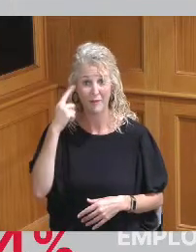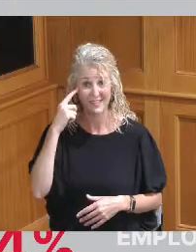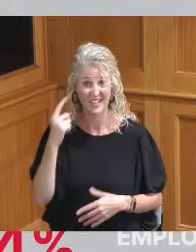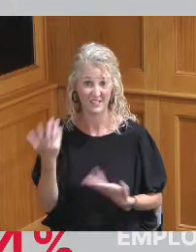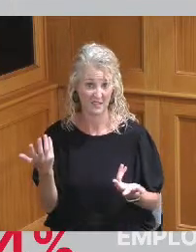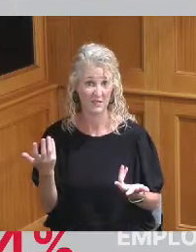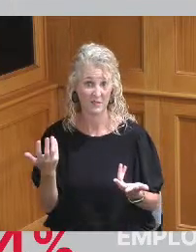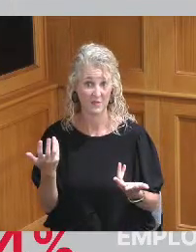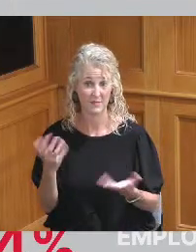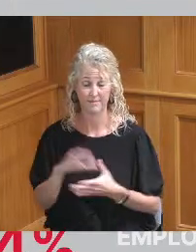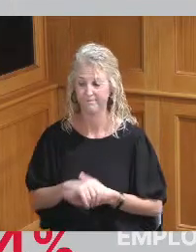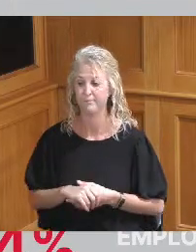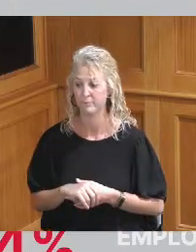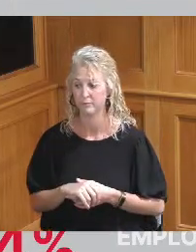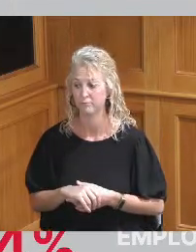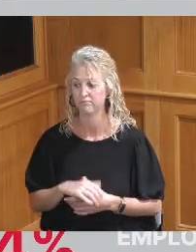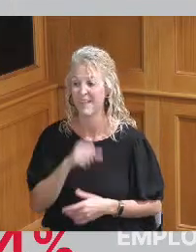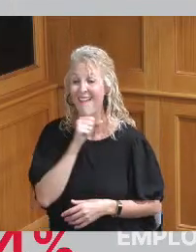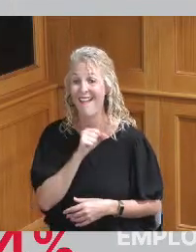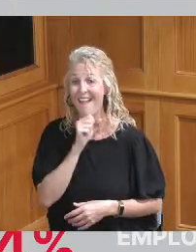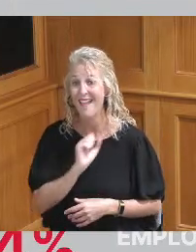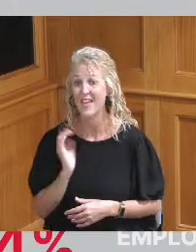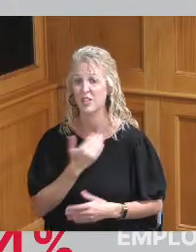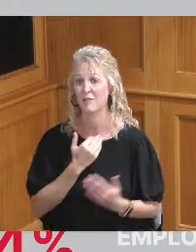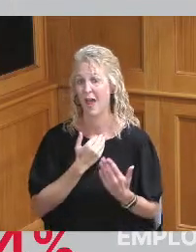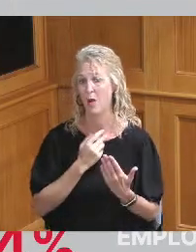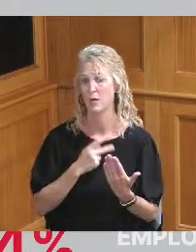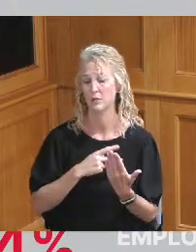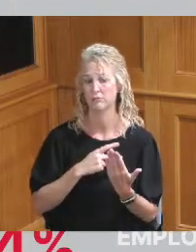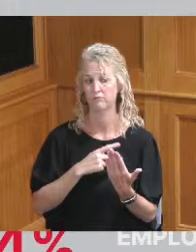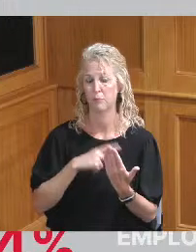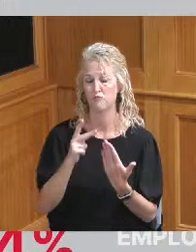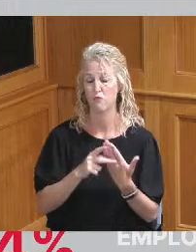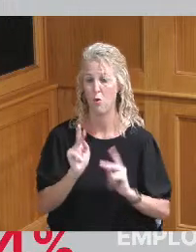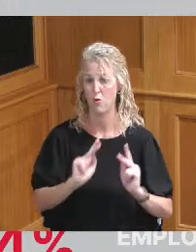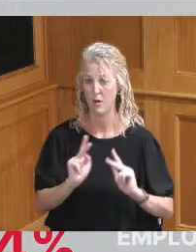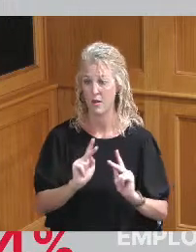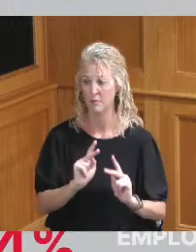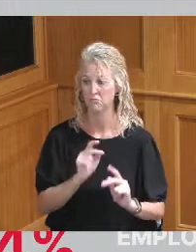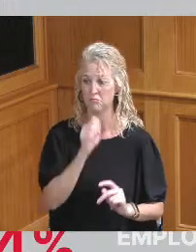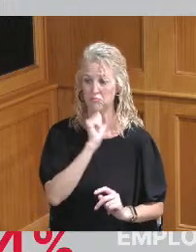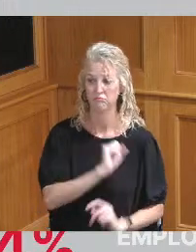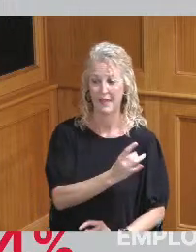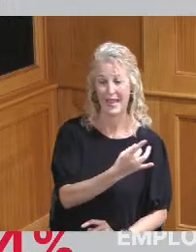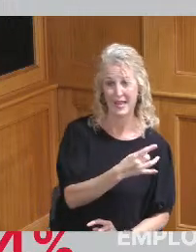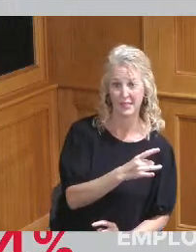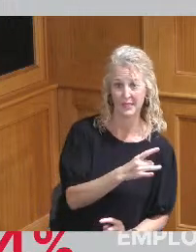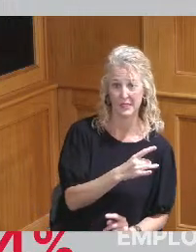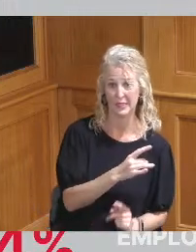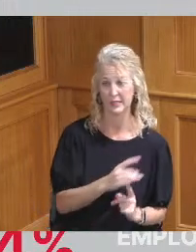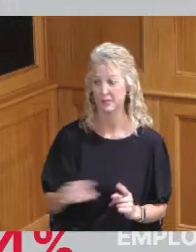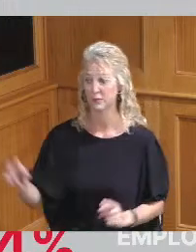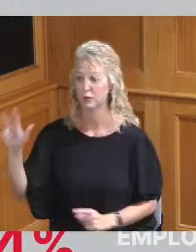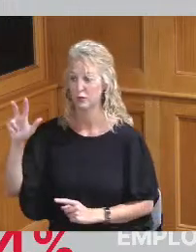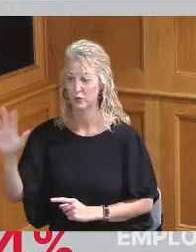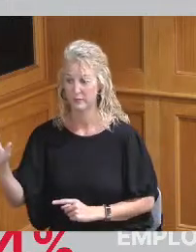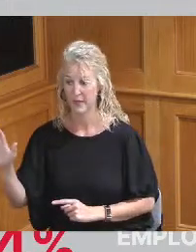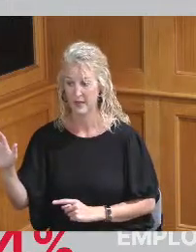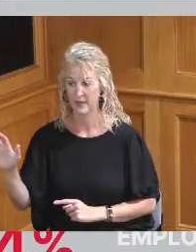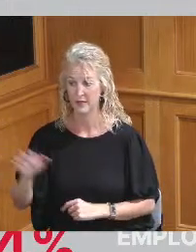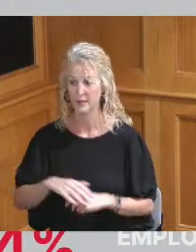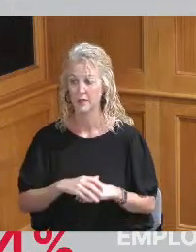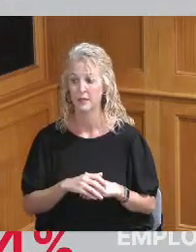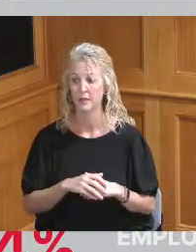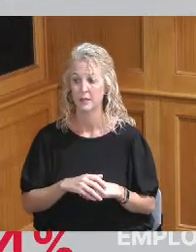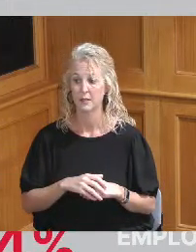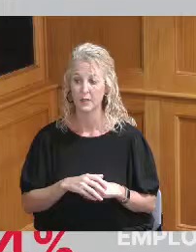$17.12. The age range of our participants is largely 18 to 35 years old. And